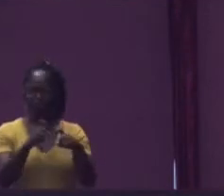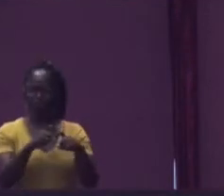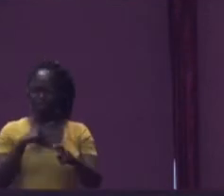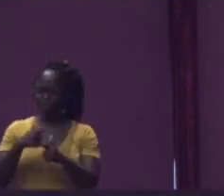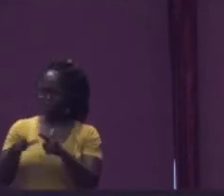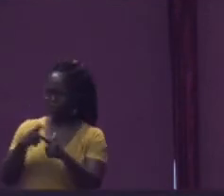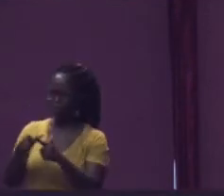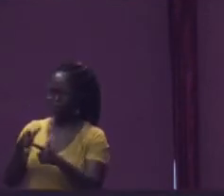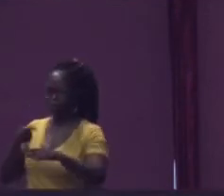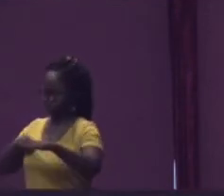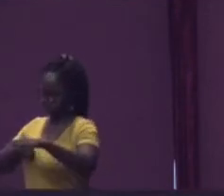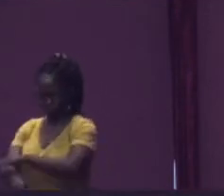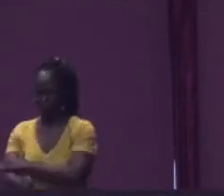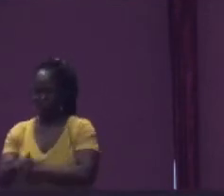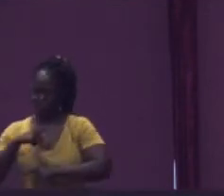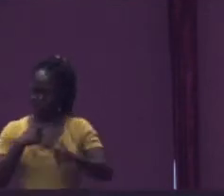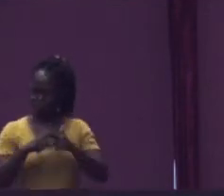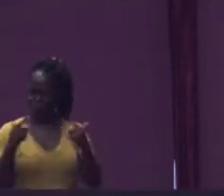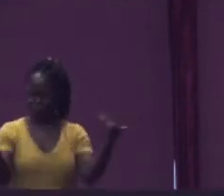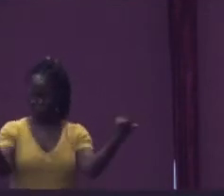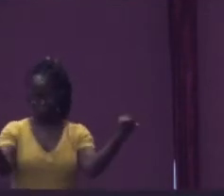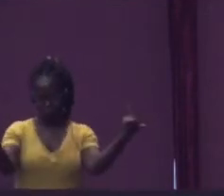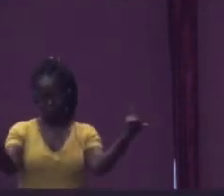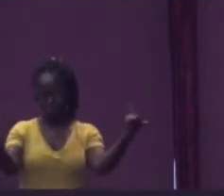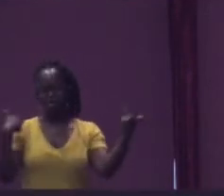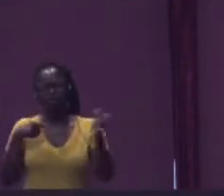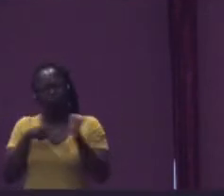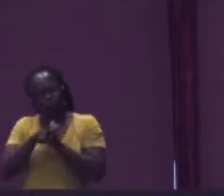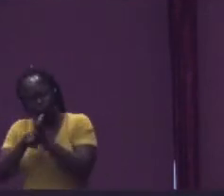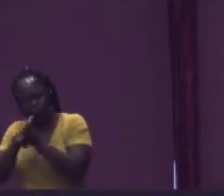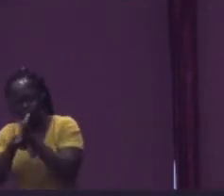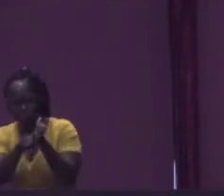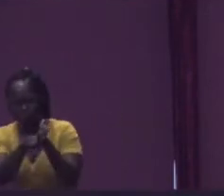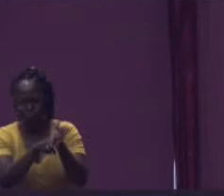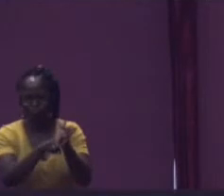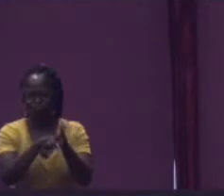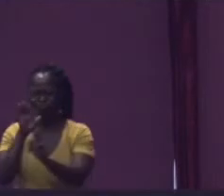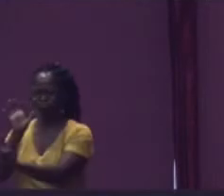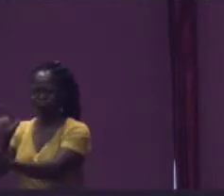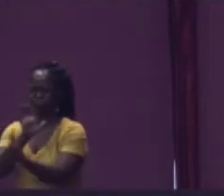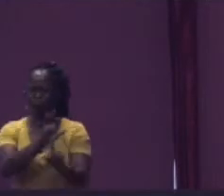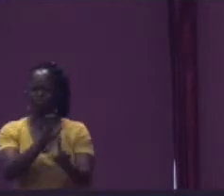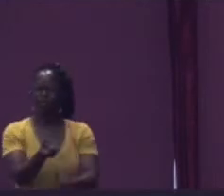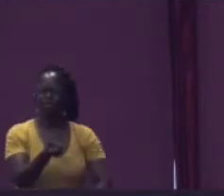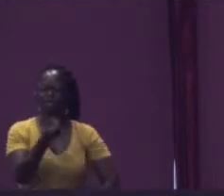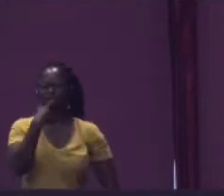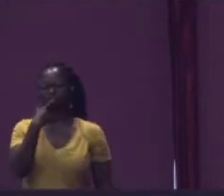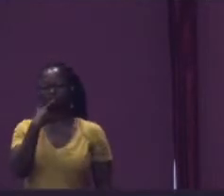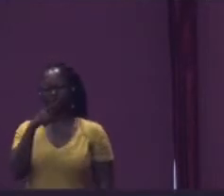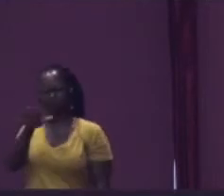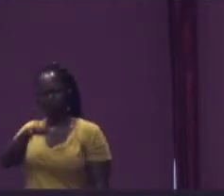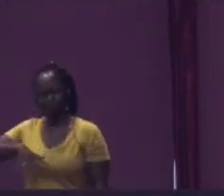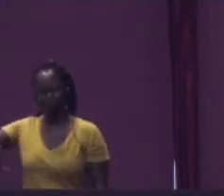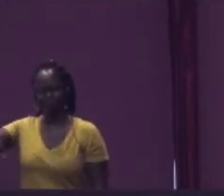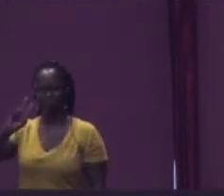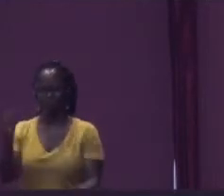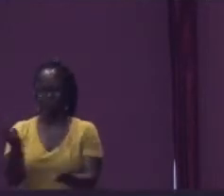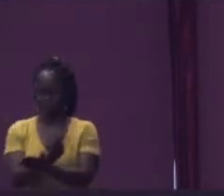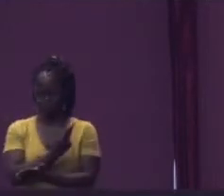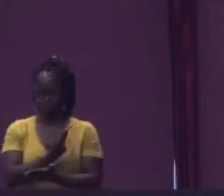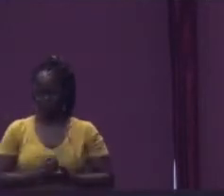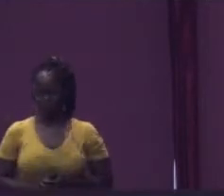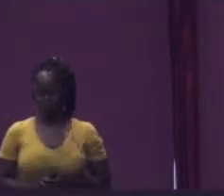I'm going to examine the impact of medicalization by focusing on